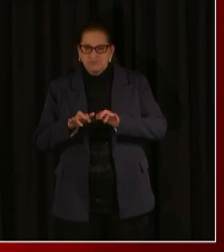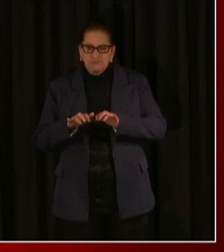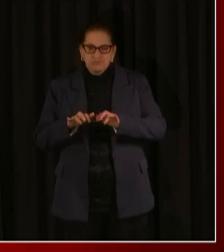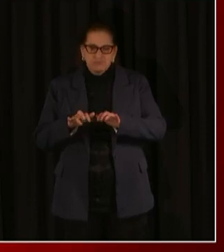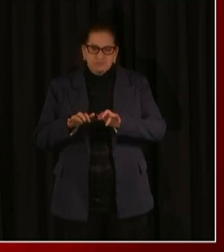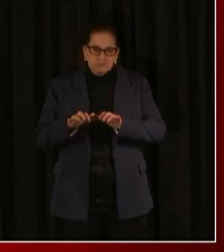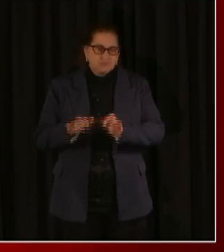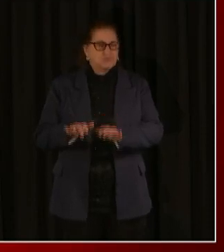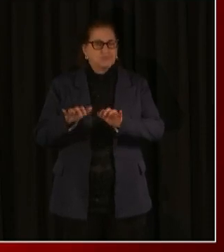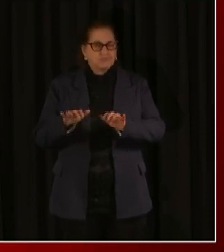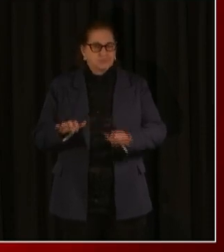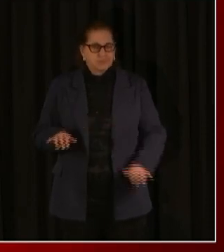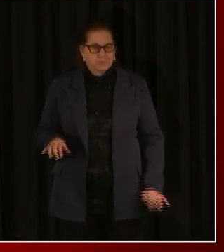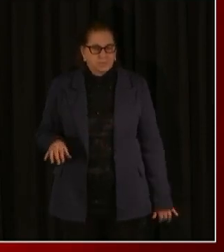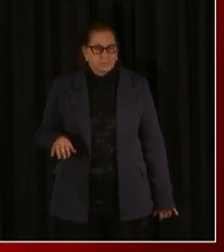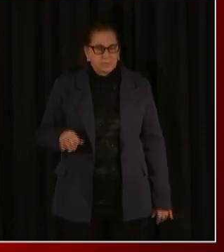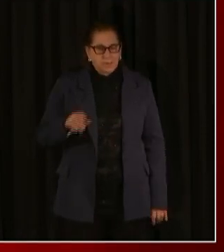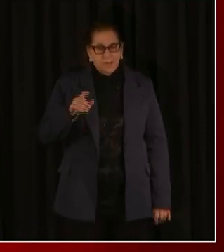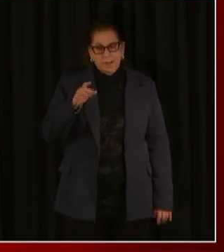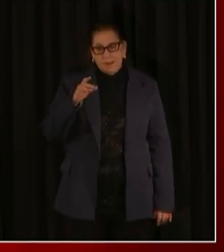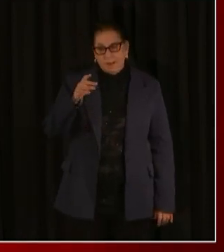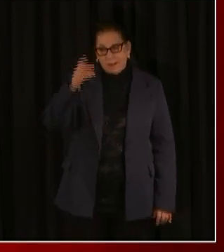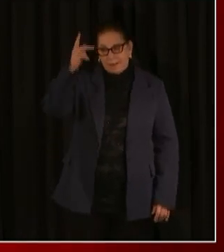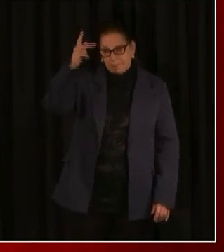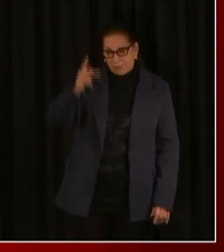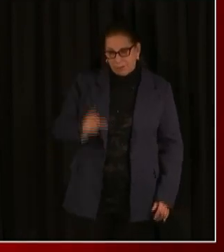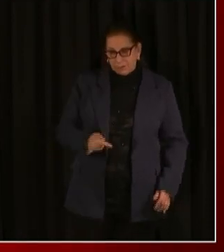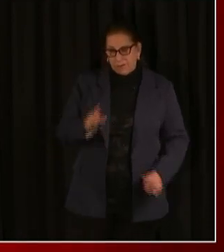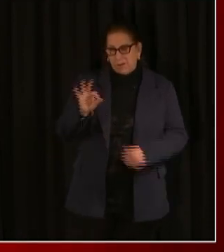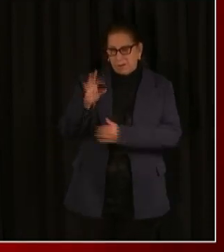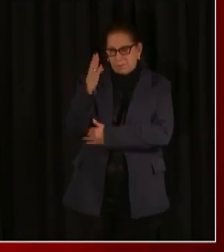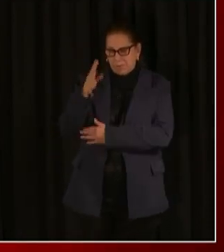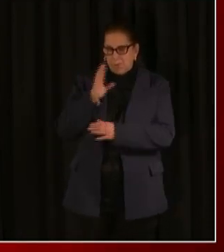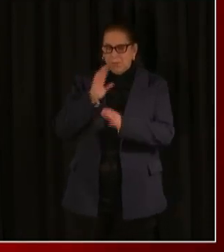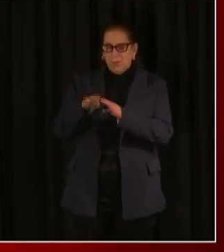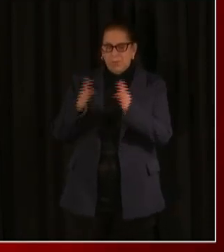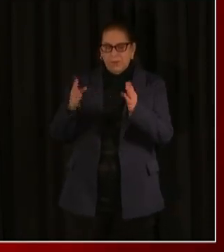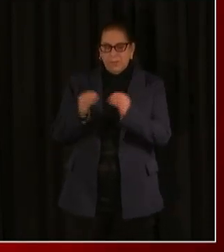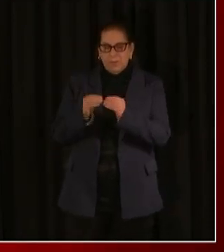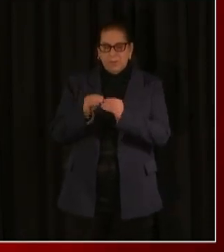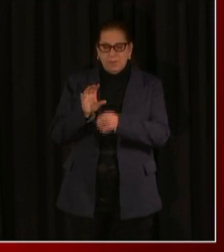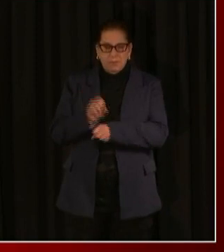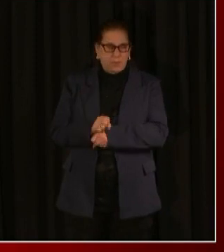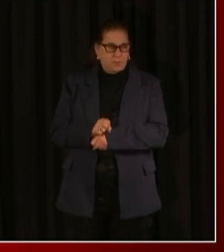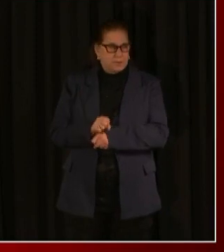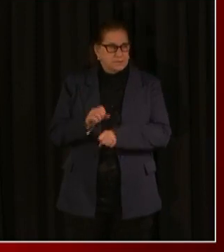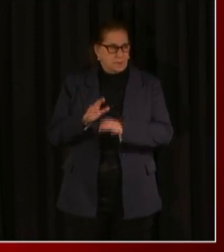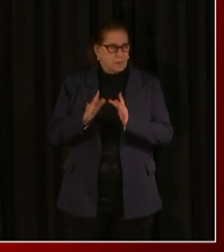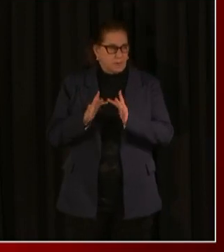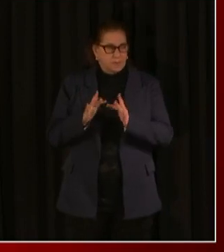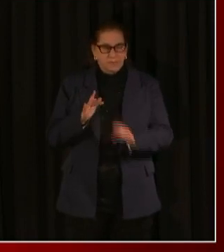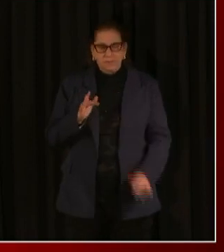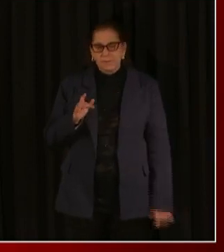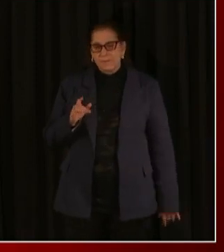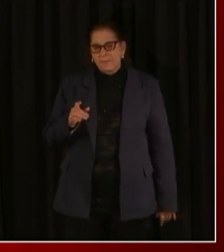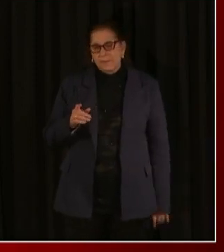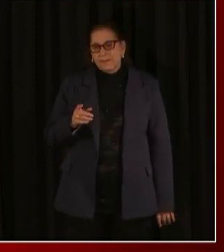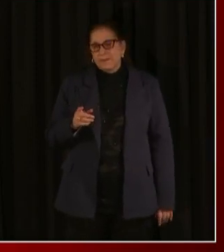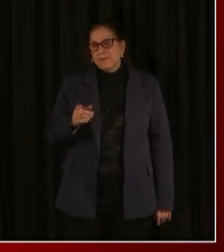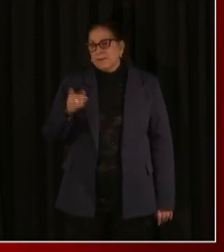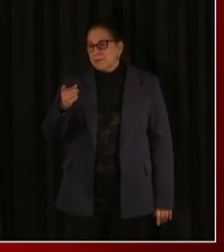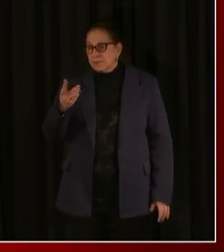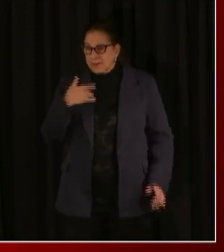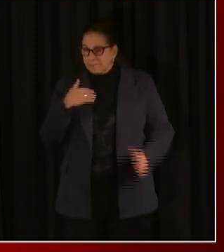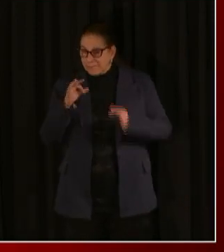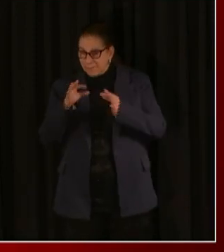Thursday, Friday, at 9 a.m. And again, we'll take the feedback of looking at how we can potentially change